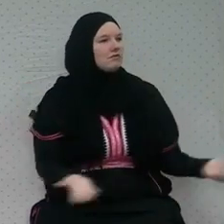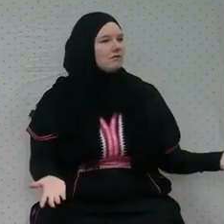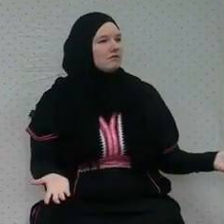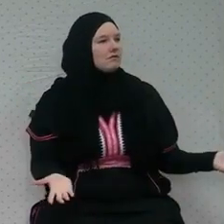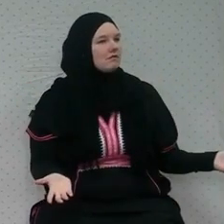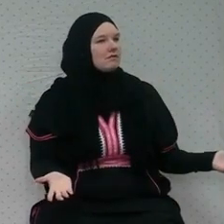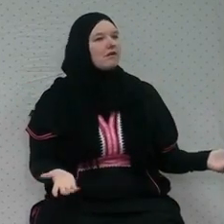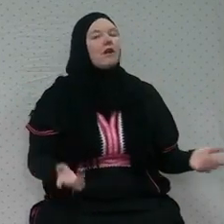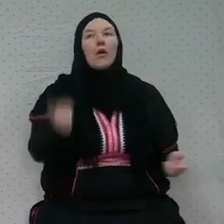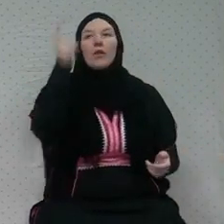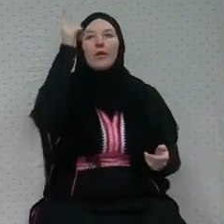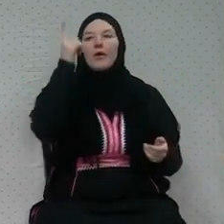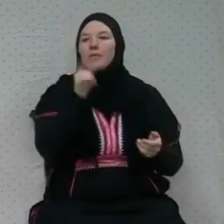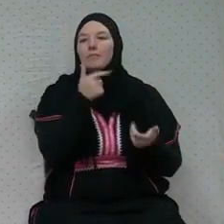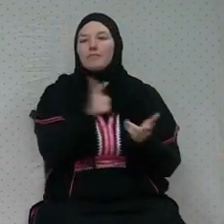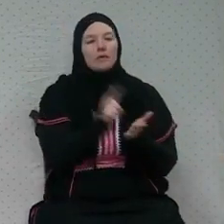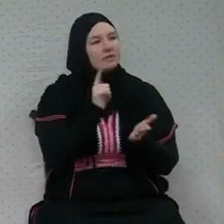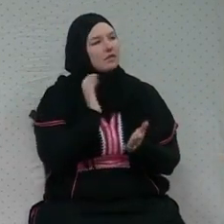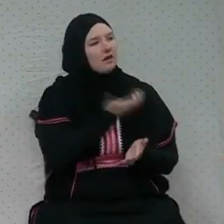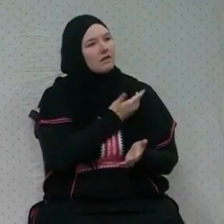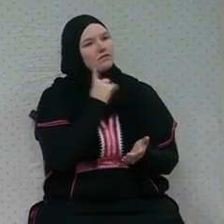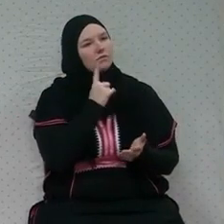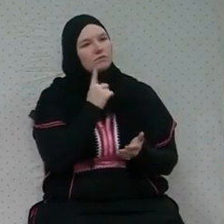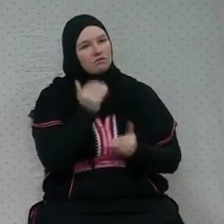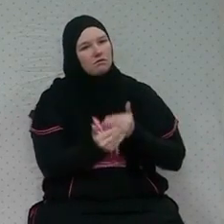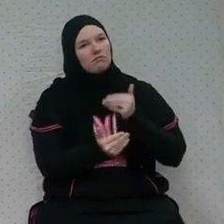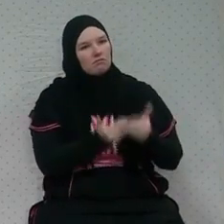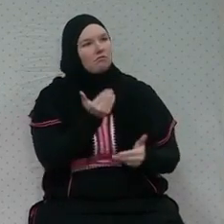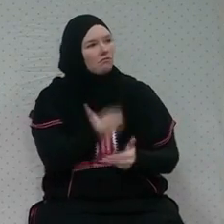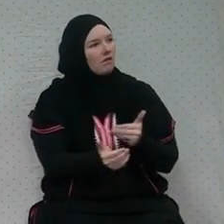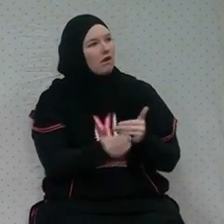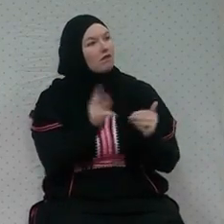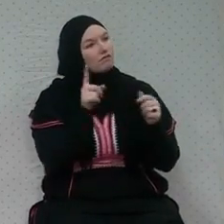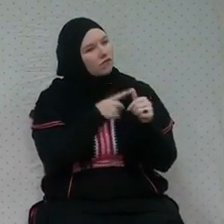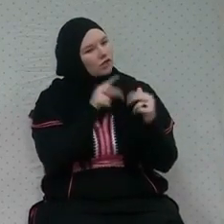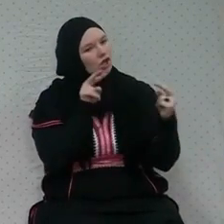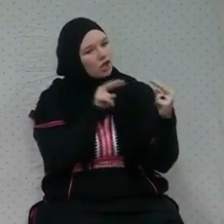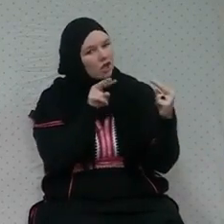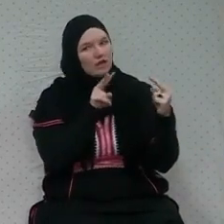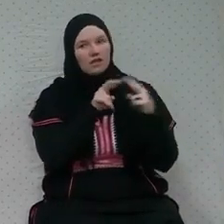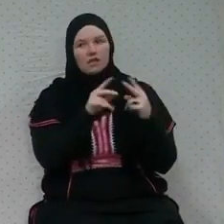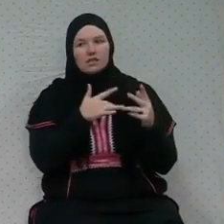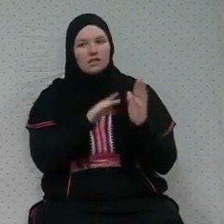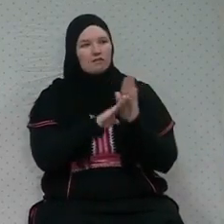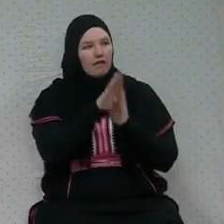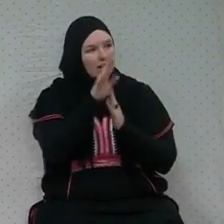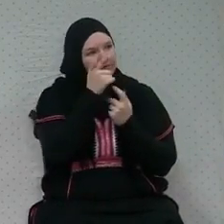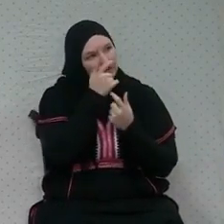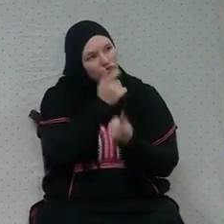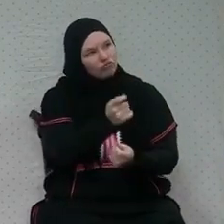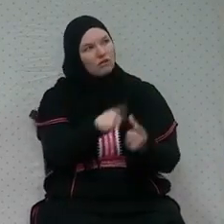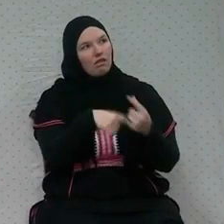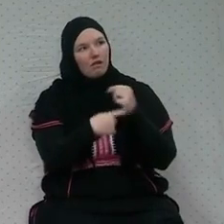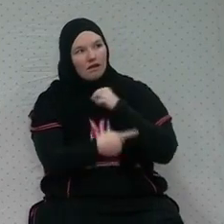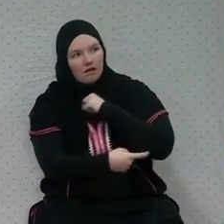us from taking those initial steps of looking and developing interest and lusting and all